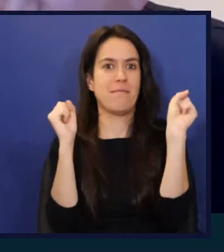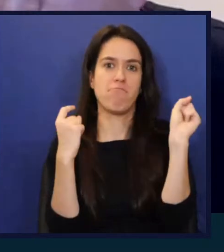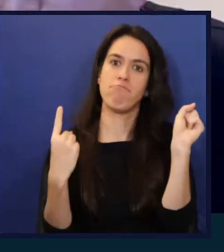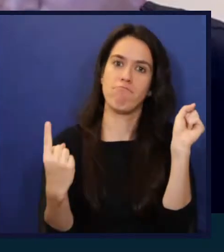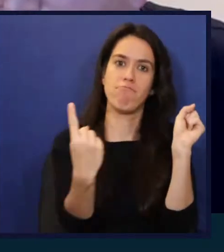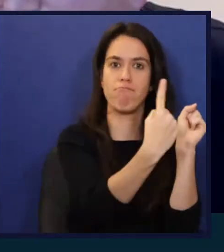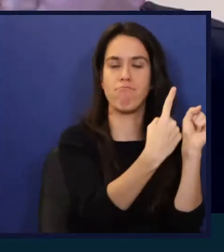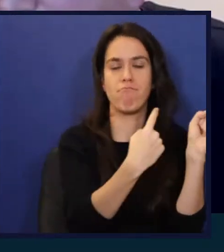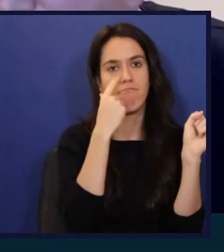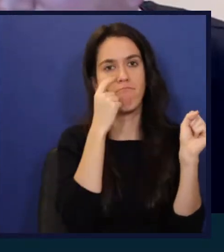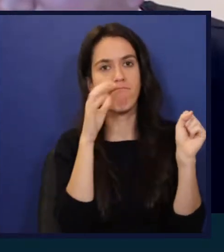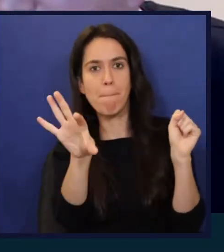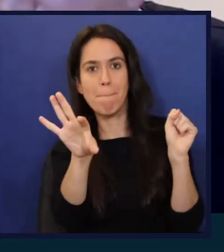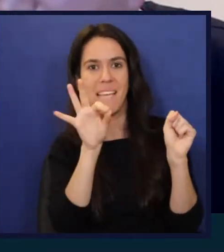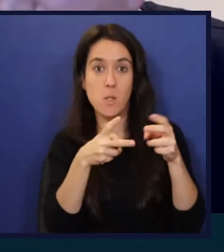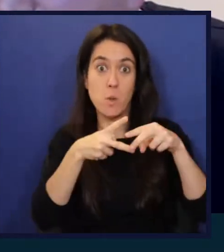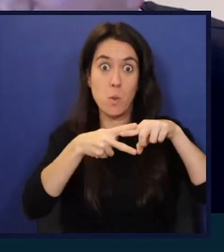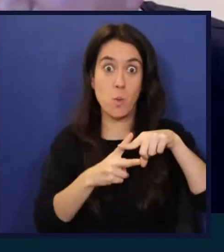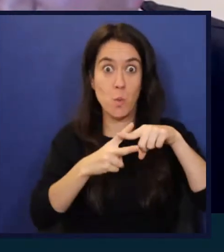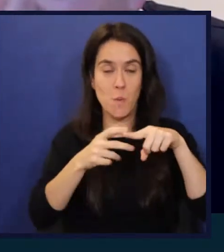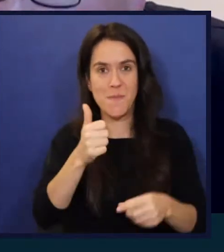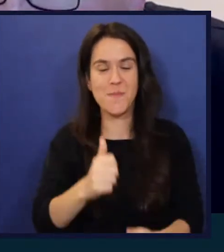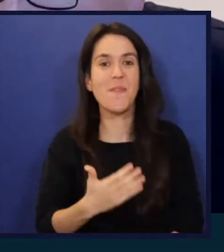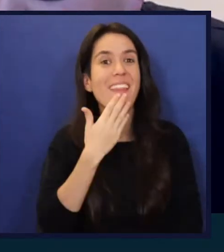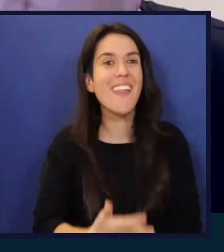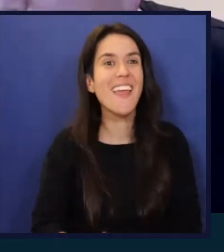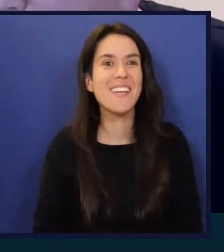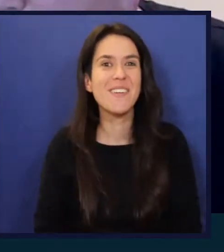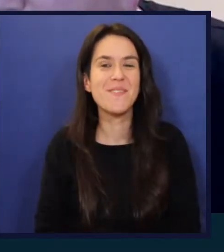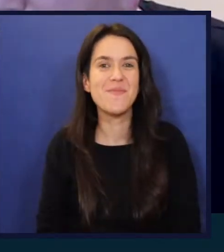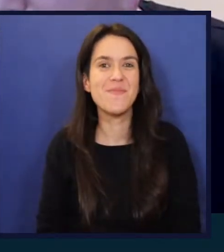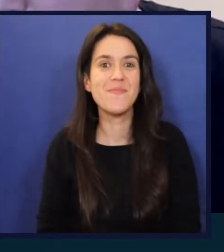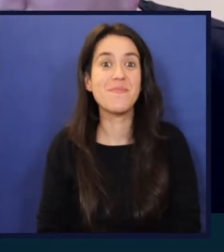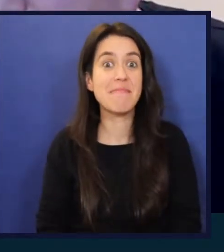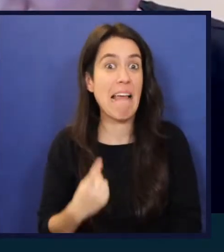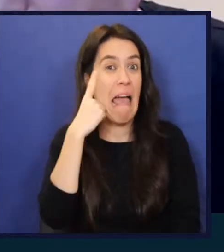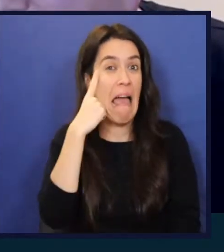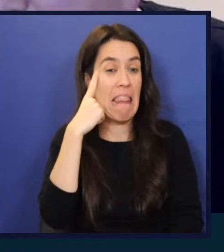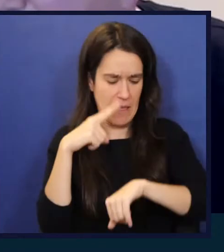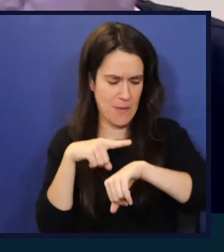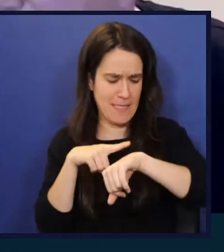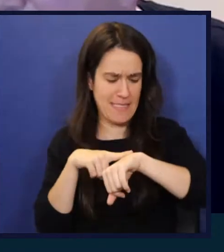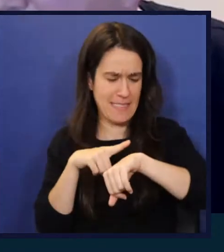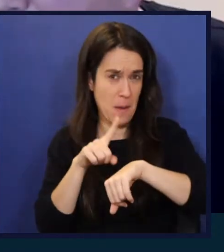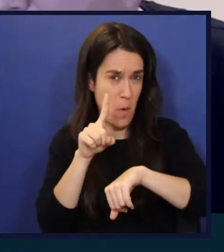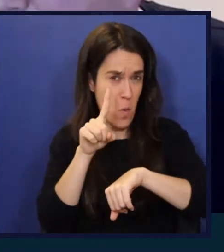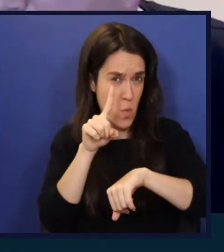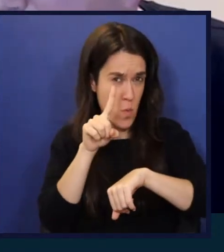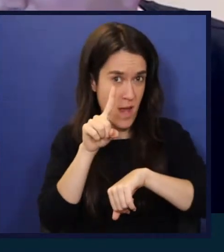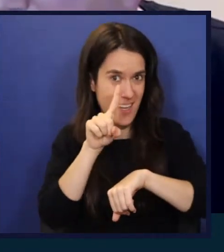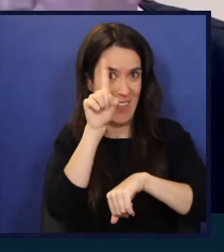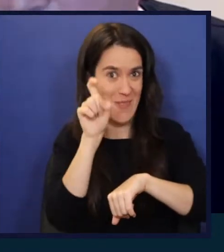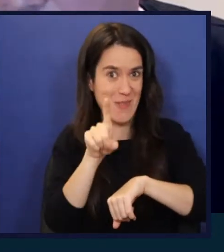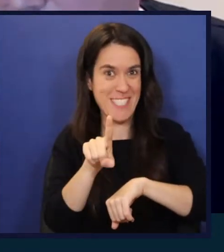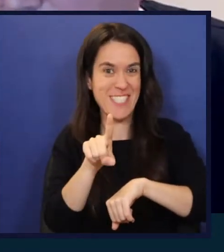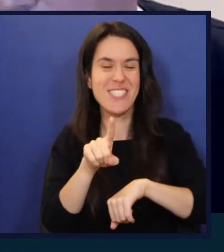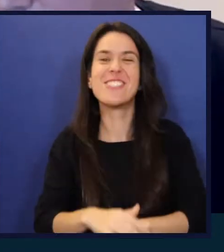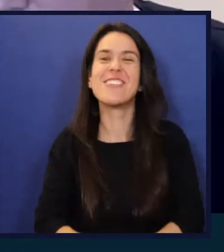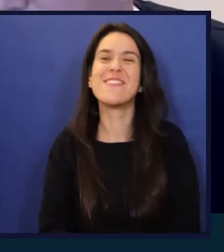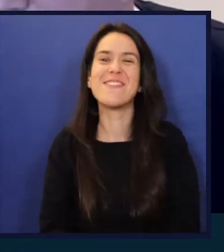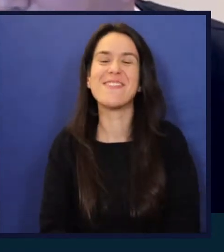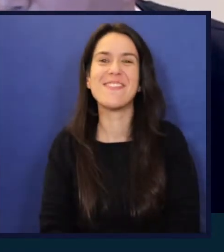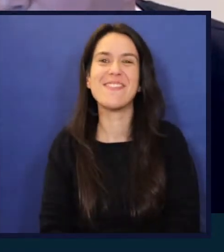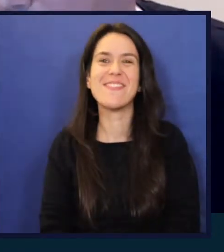Absolutely. Perfect. Thank you. And I think we have time for one question. And I think